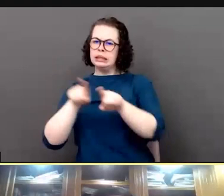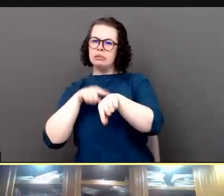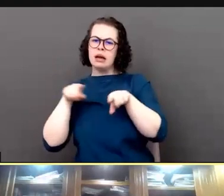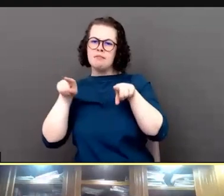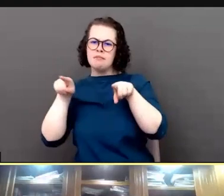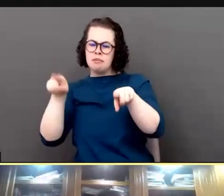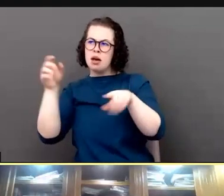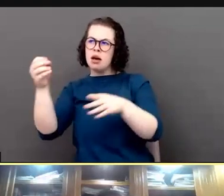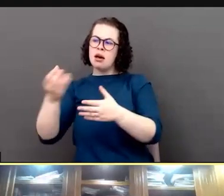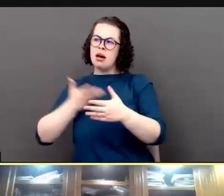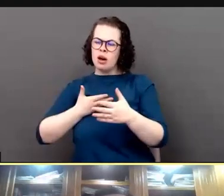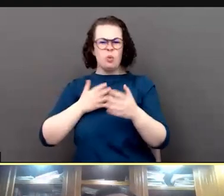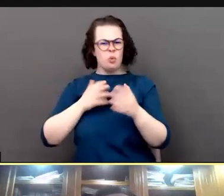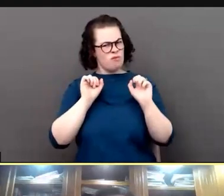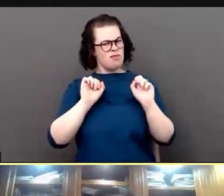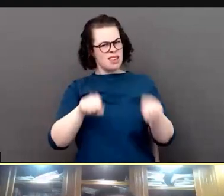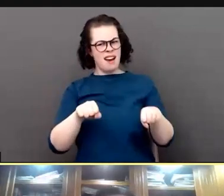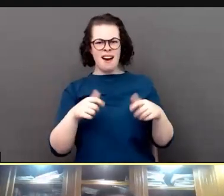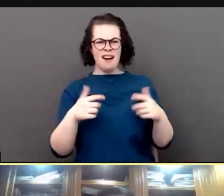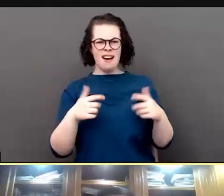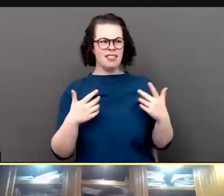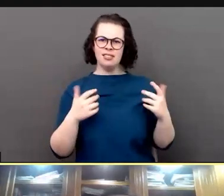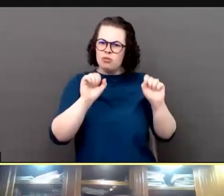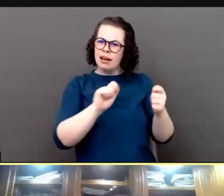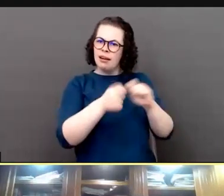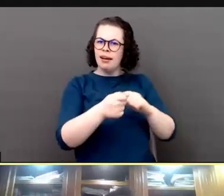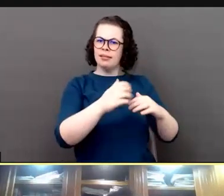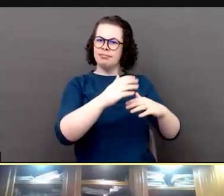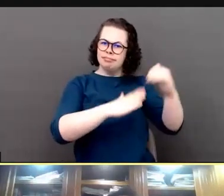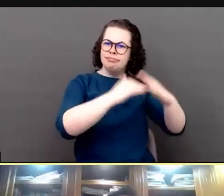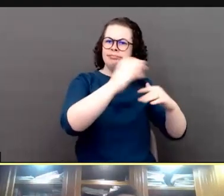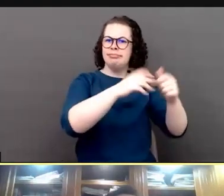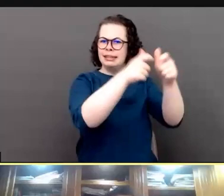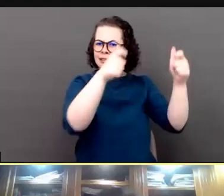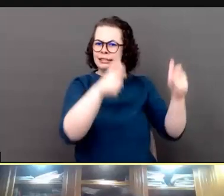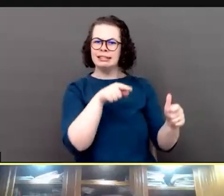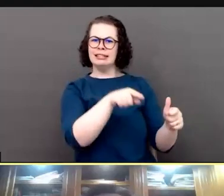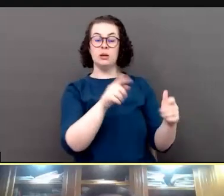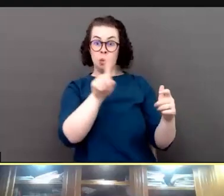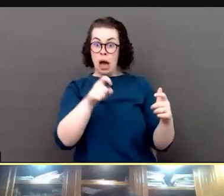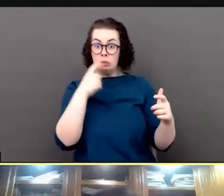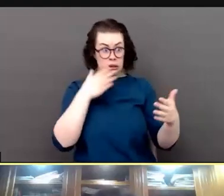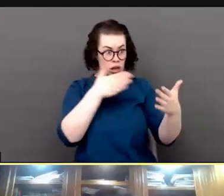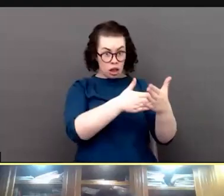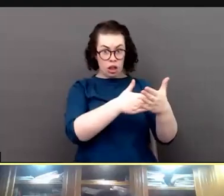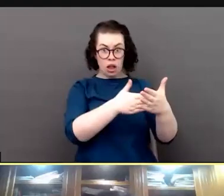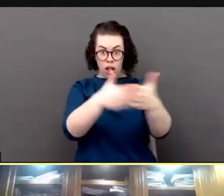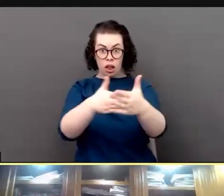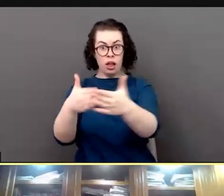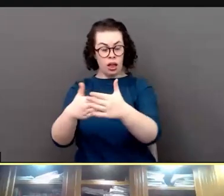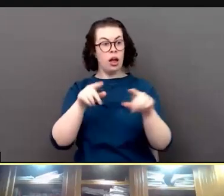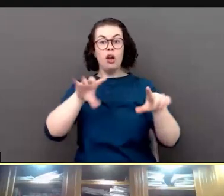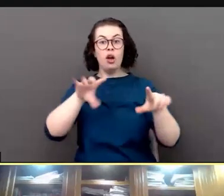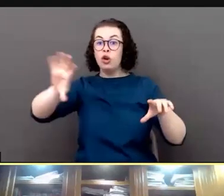instrumental. We really saw that the requirements or the barriers that the barriers that persons experience were similar, and